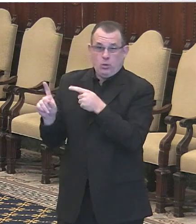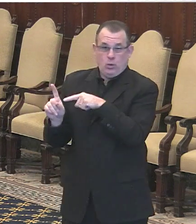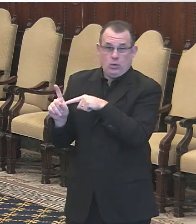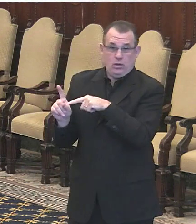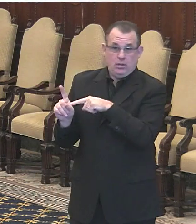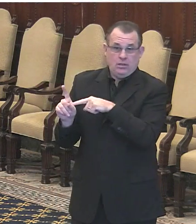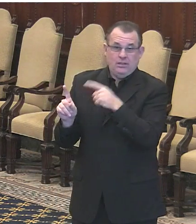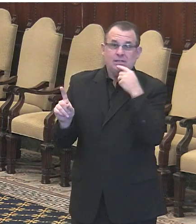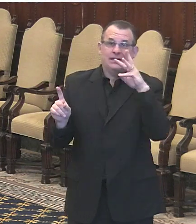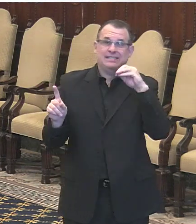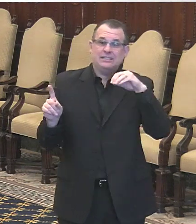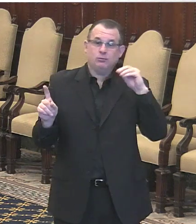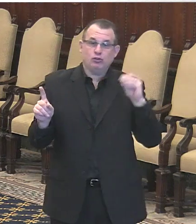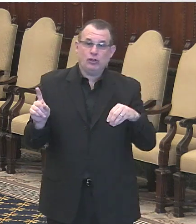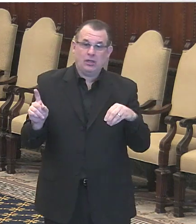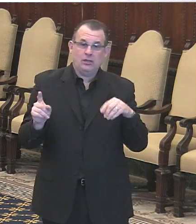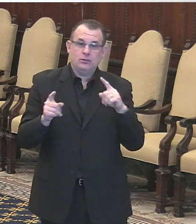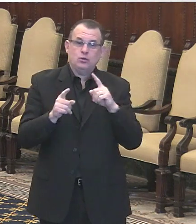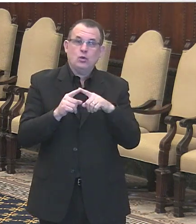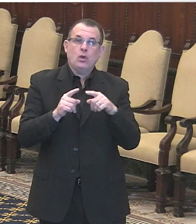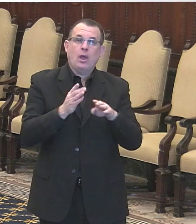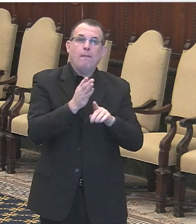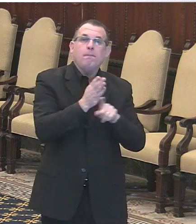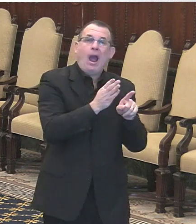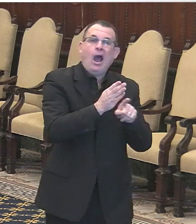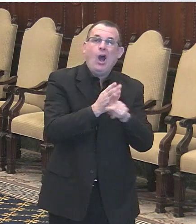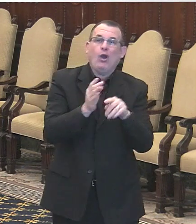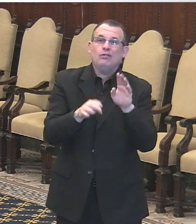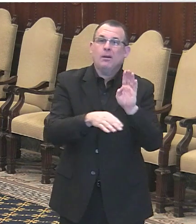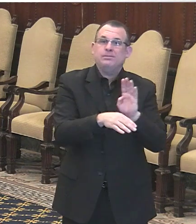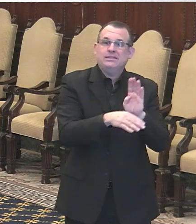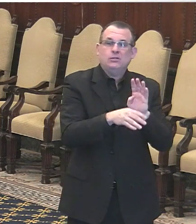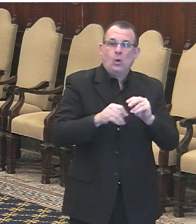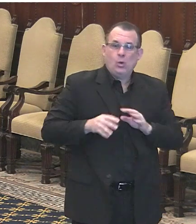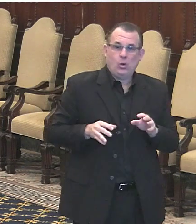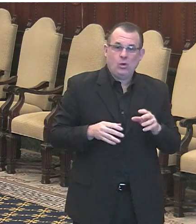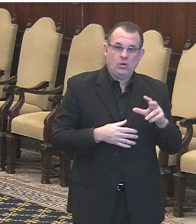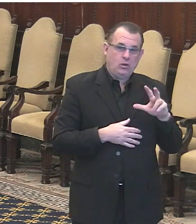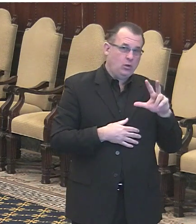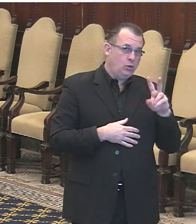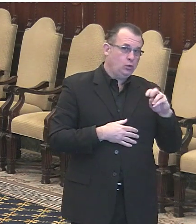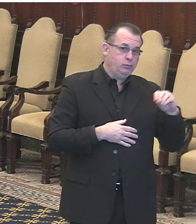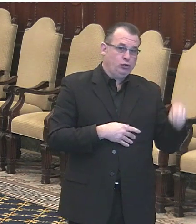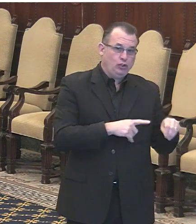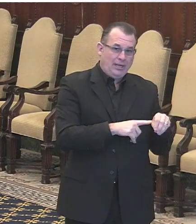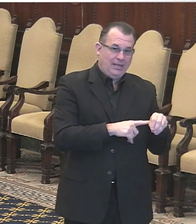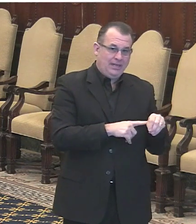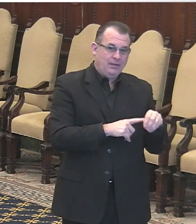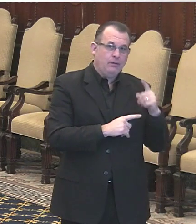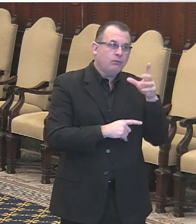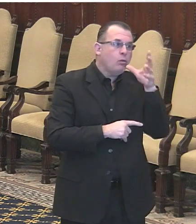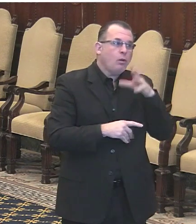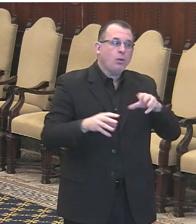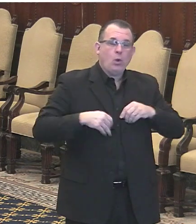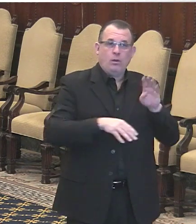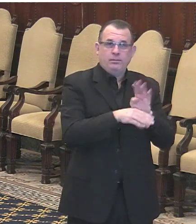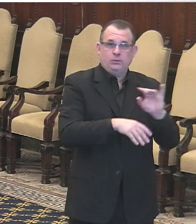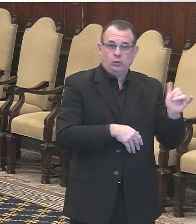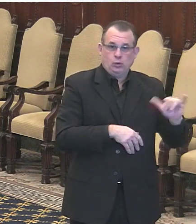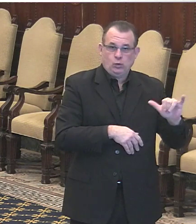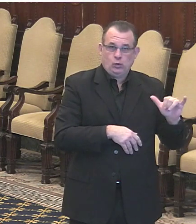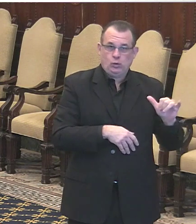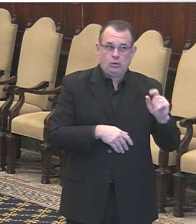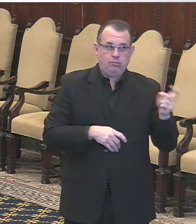awards went to minority business owners, while 32% went to women-owned businesses. While we are proud of the support we've been able to provide